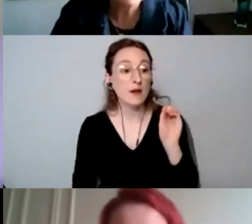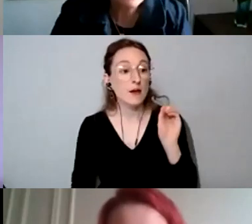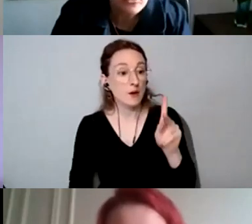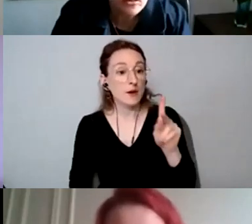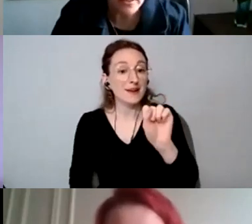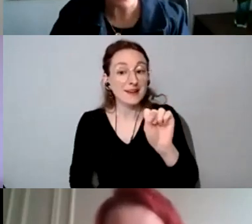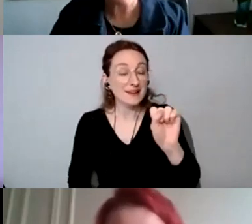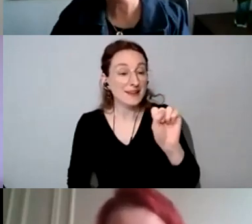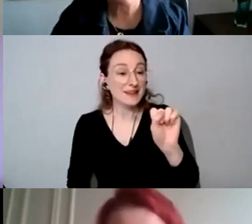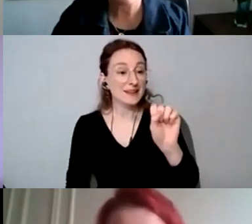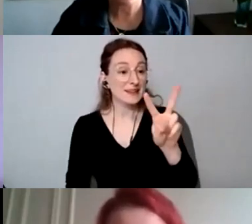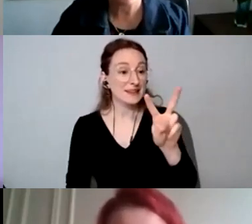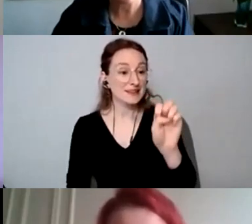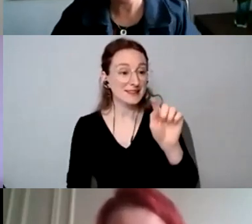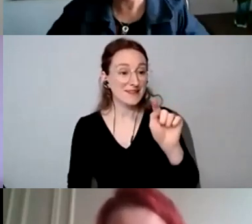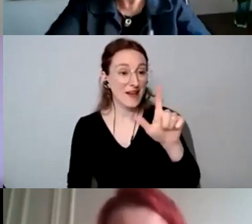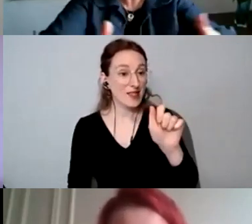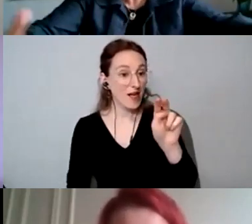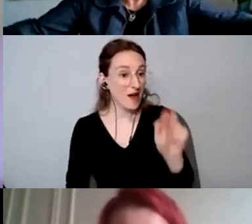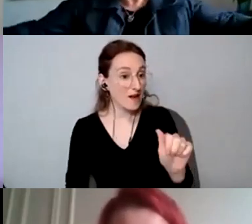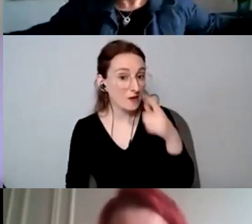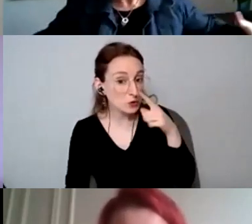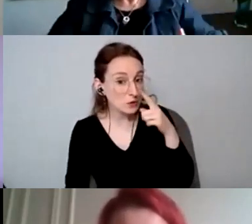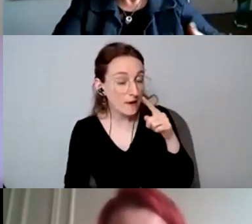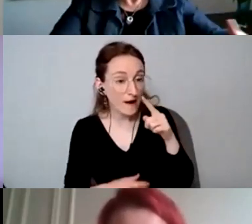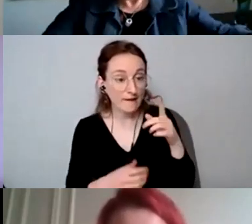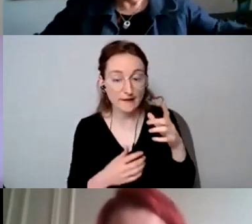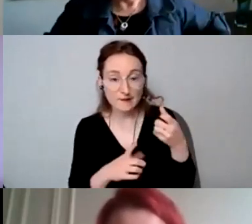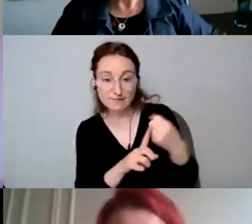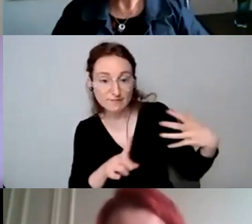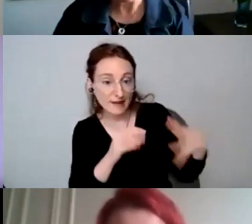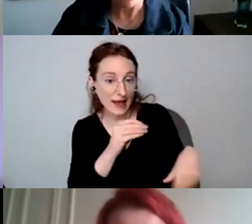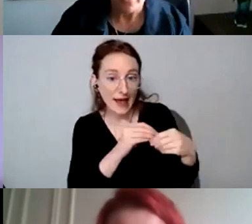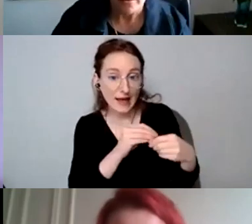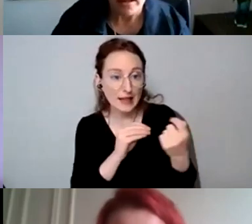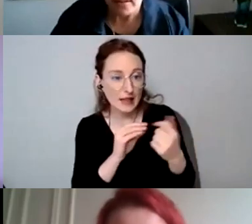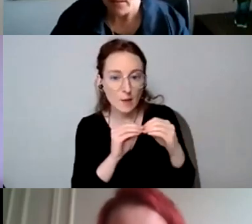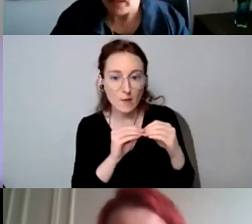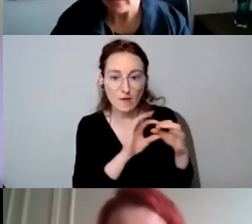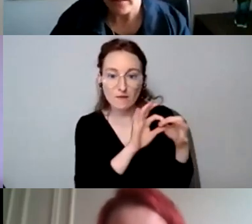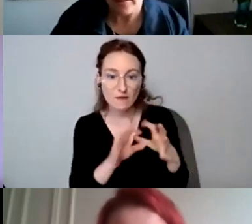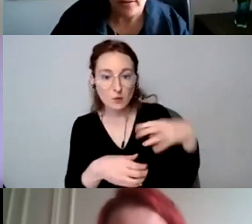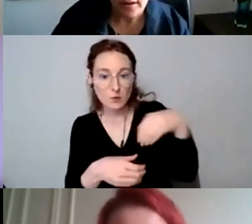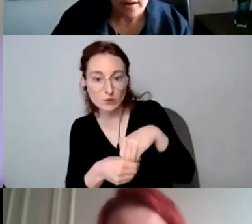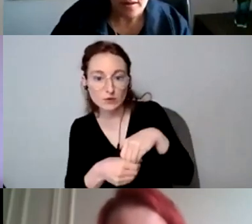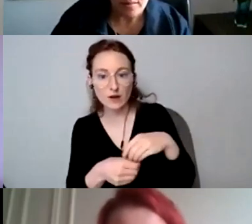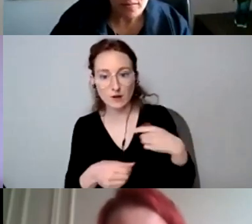and contextualizing, again, inclusion as we've been talking about it in a more kind of